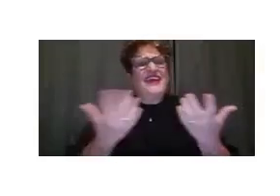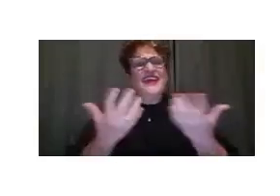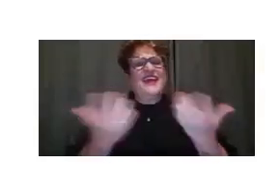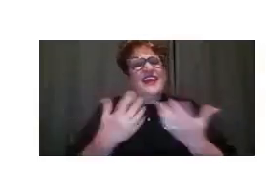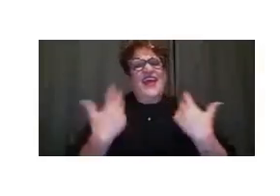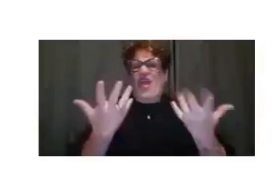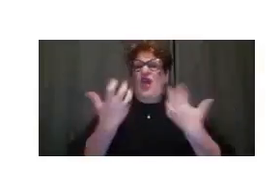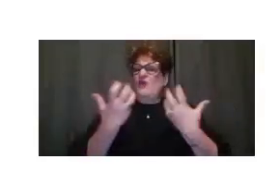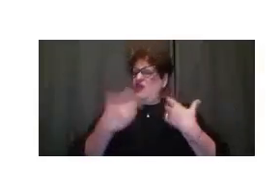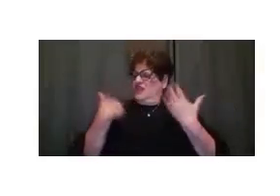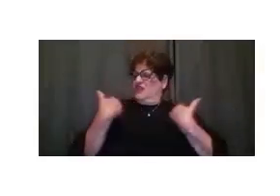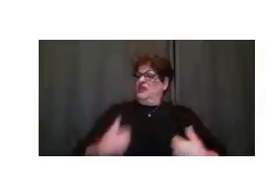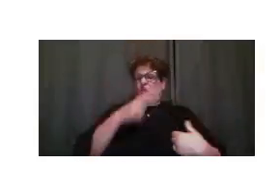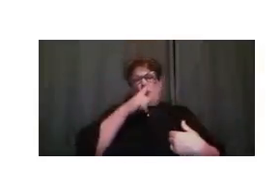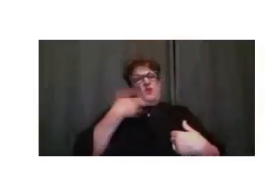who we are